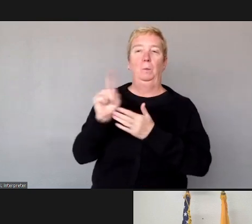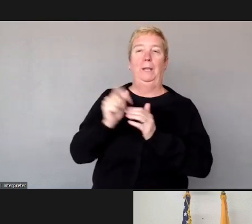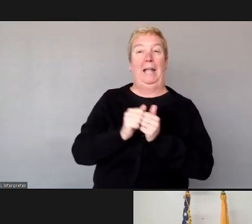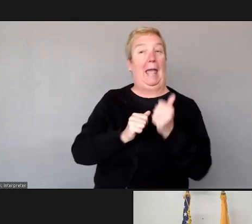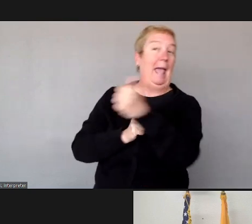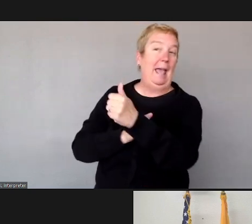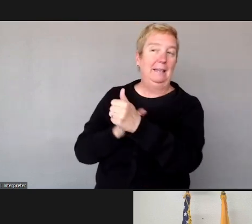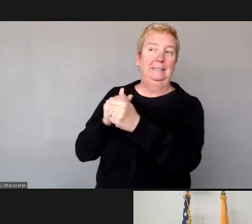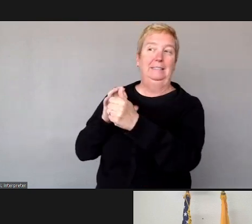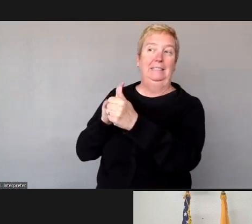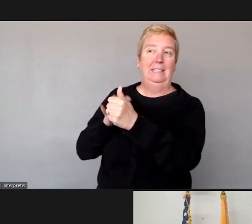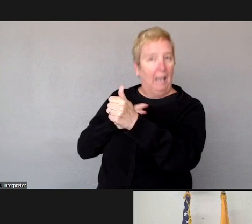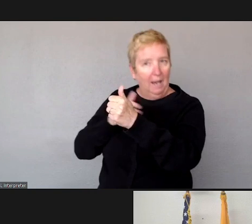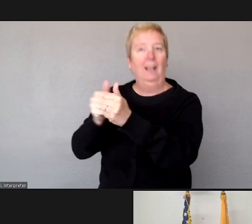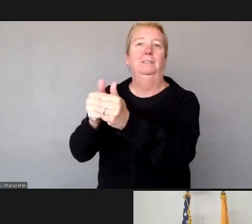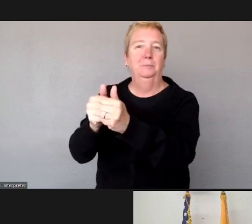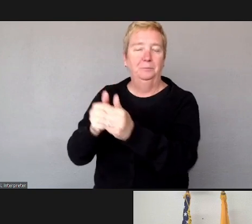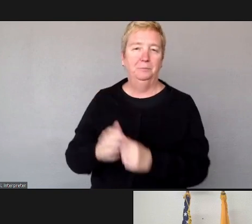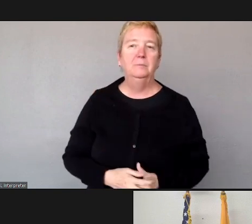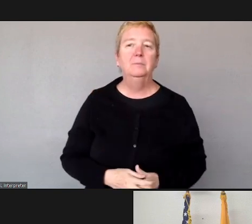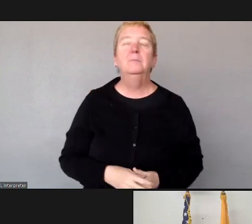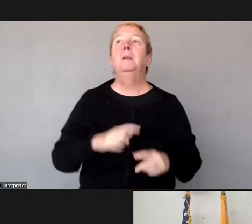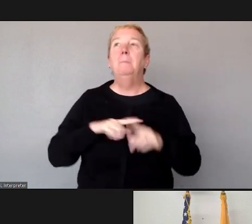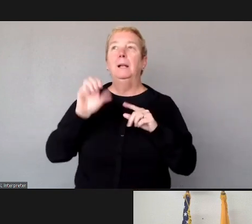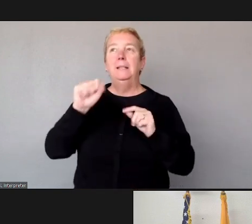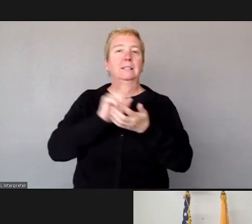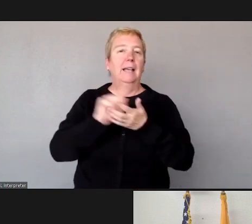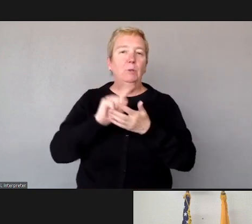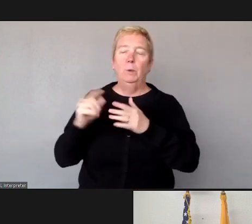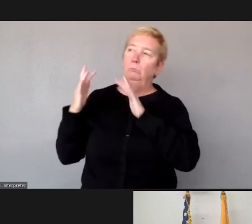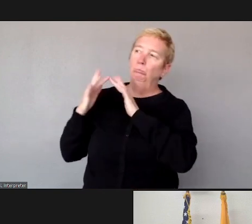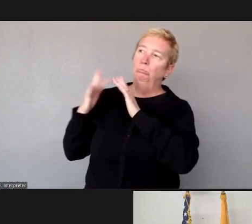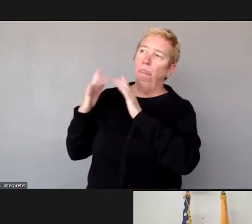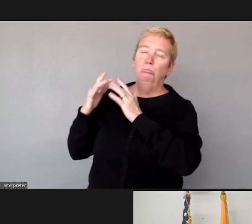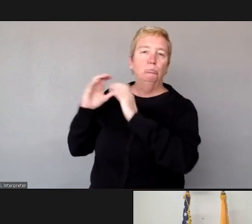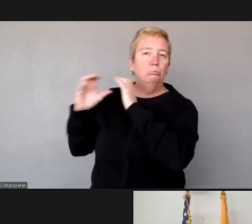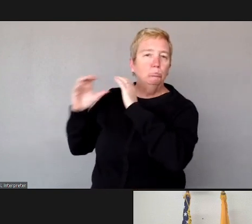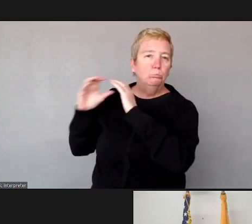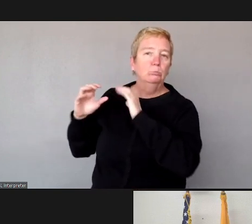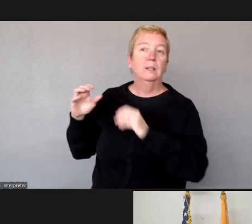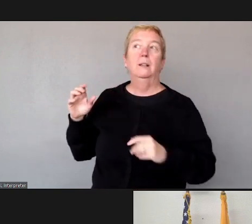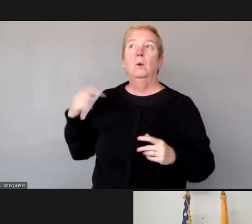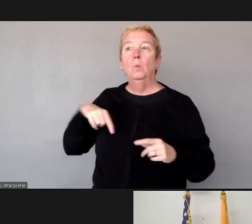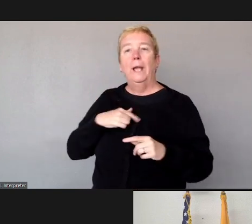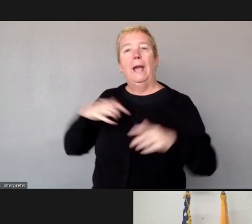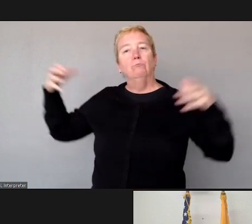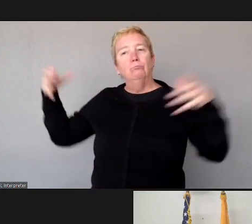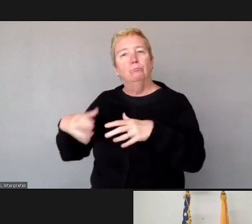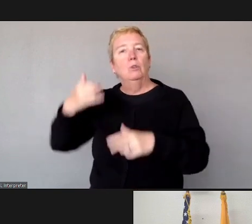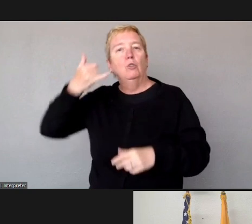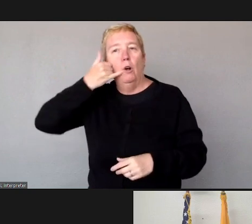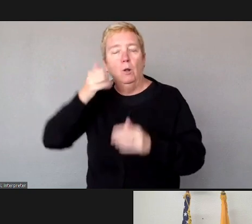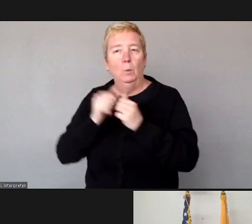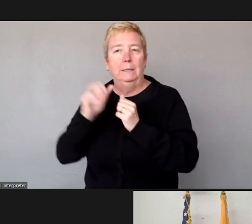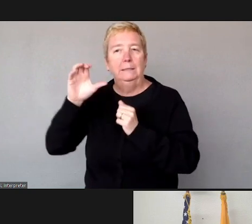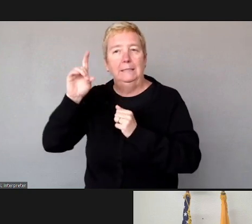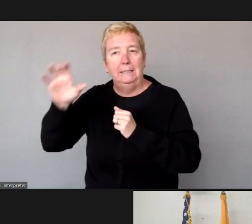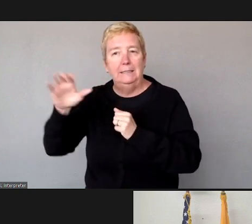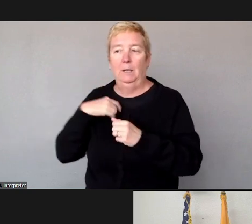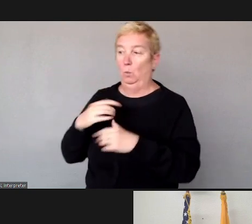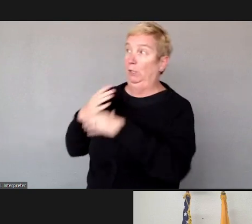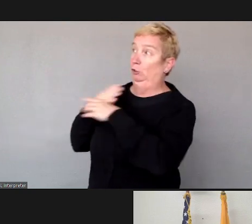are in constant contact with the CDC. We have weekly calls with them, sharing our data. Our data is